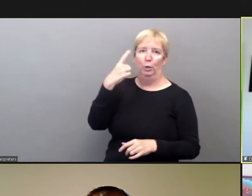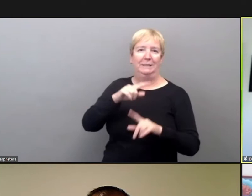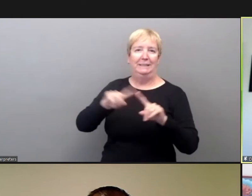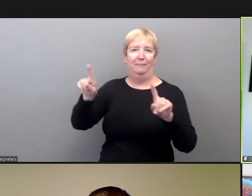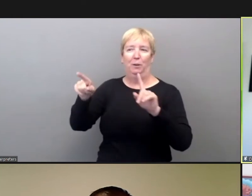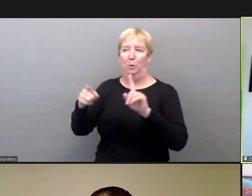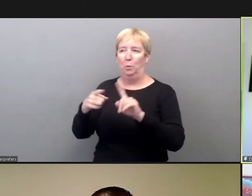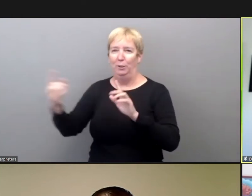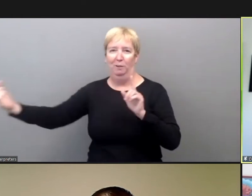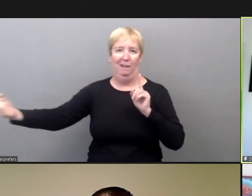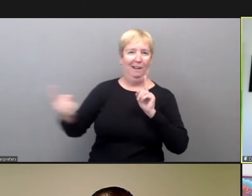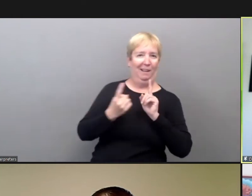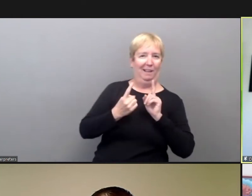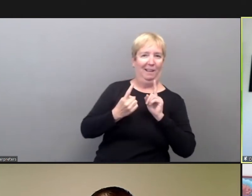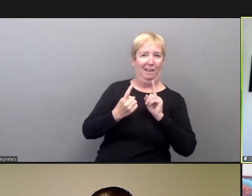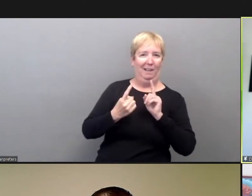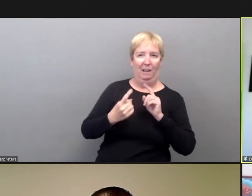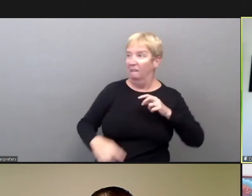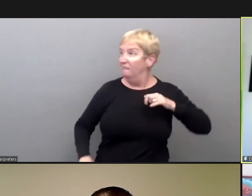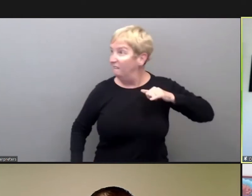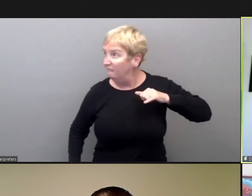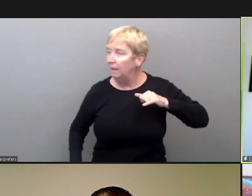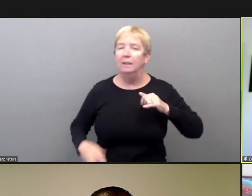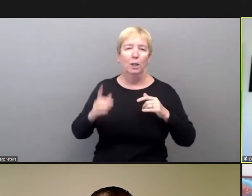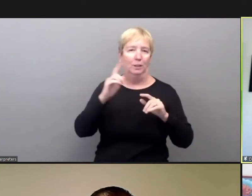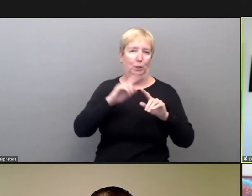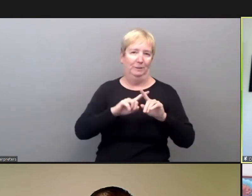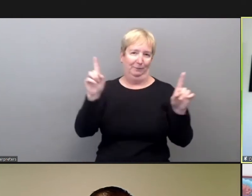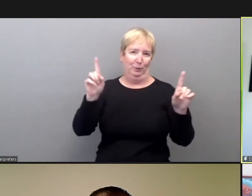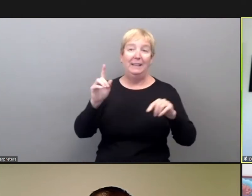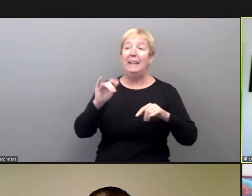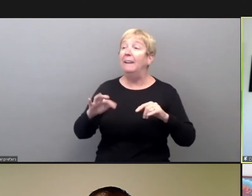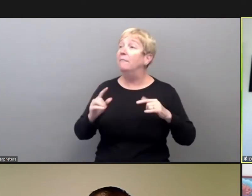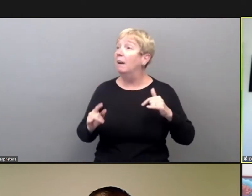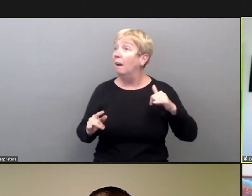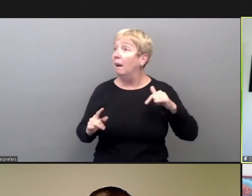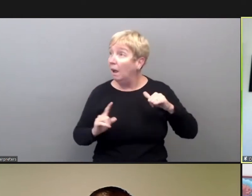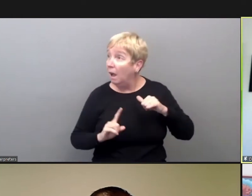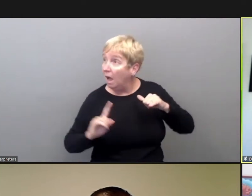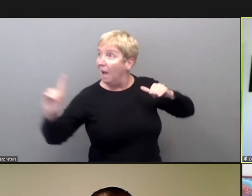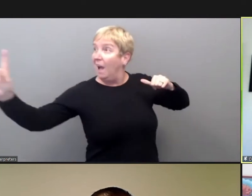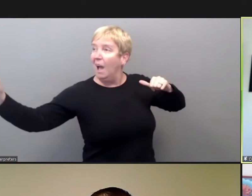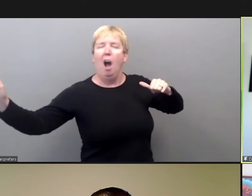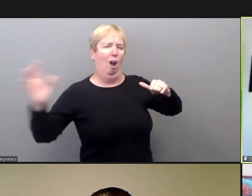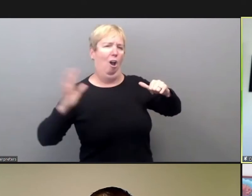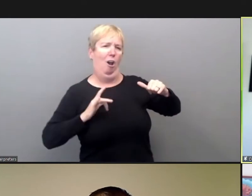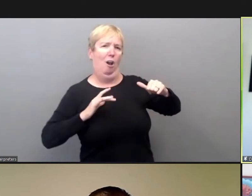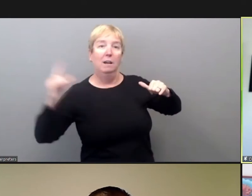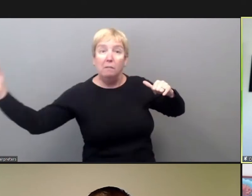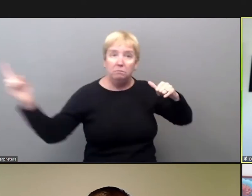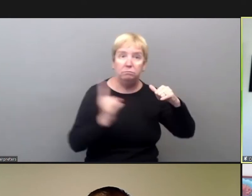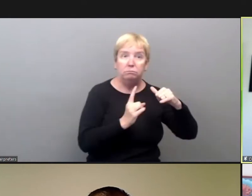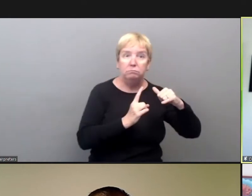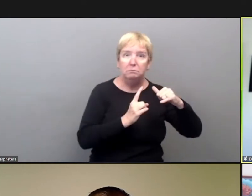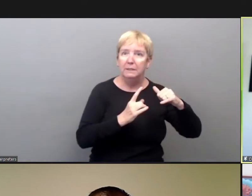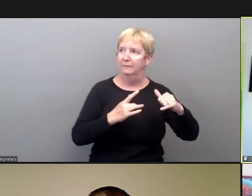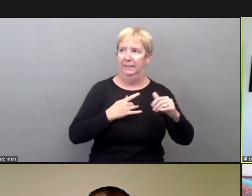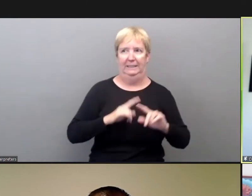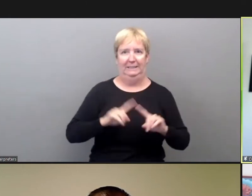what parents think they might do if a vaccine becomes available. I think once the